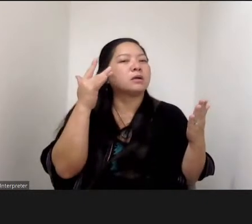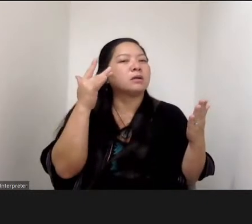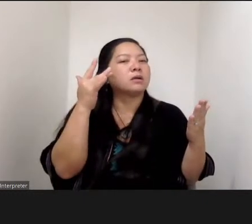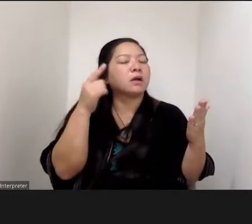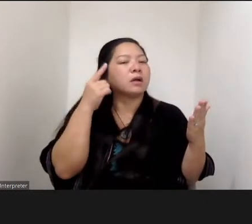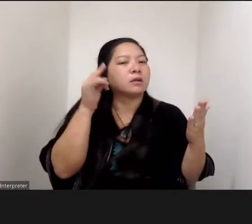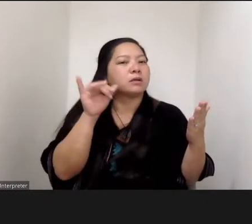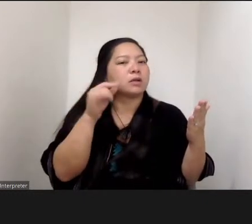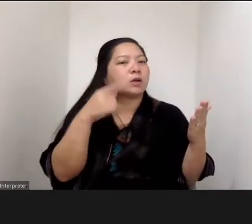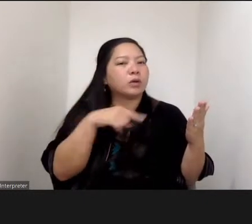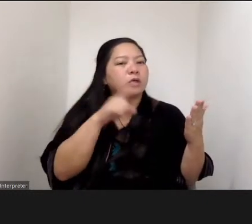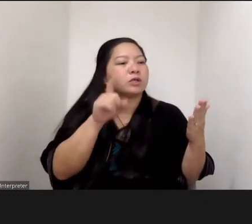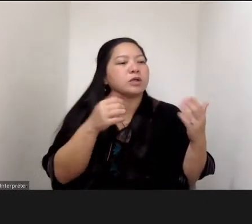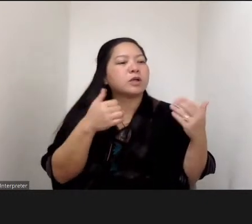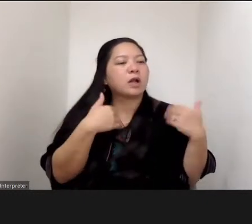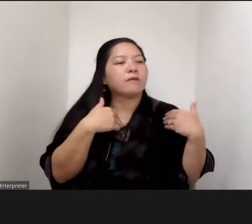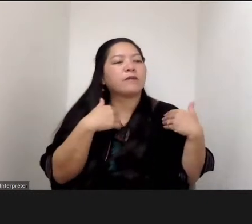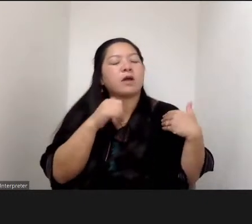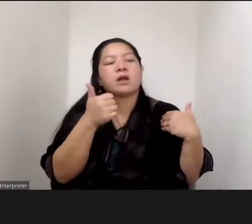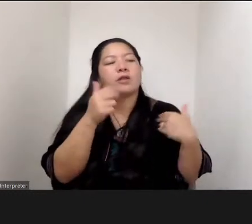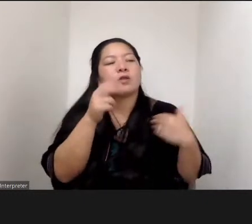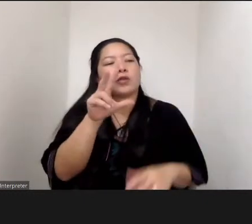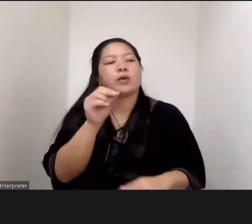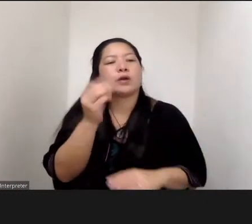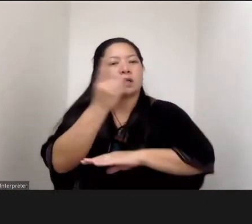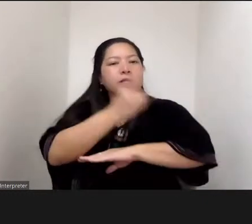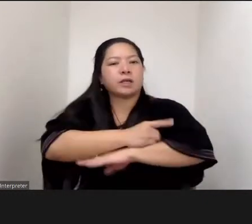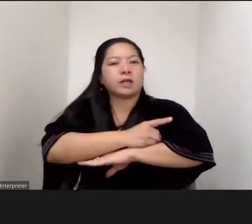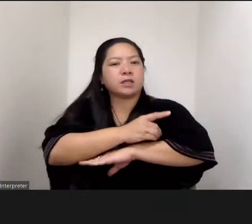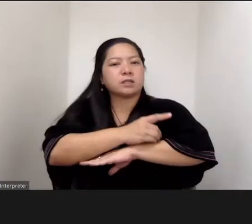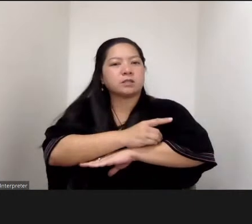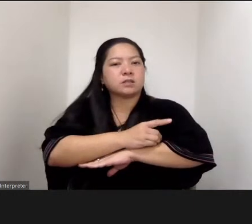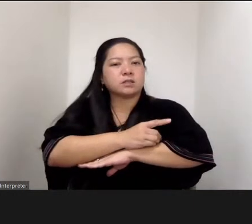should have another 30 days of public health emergency.